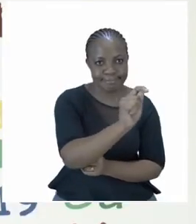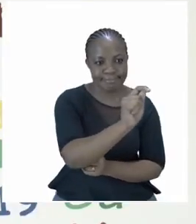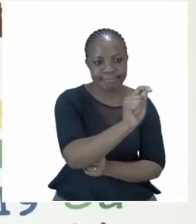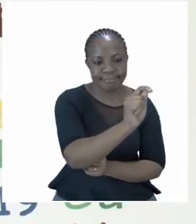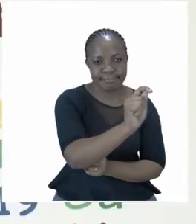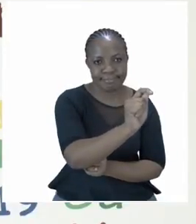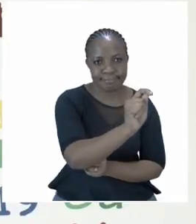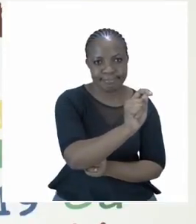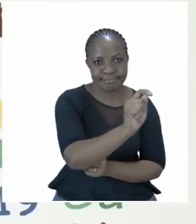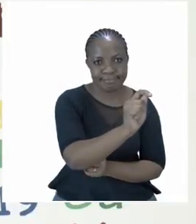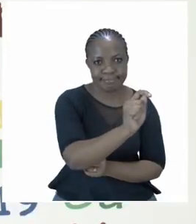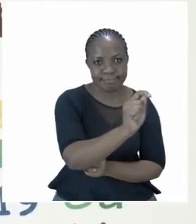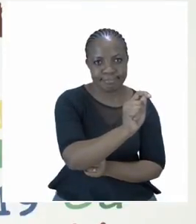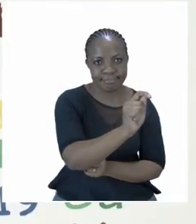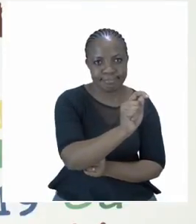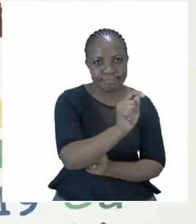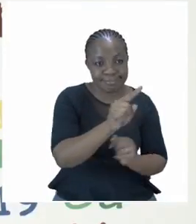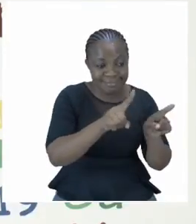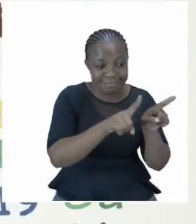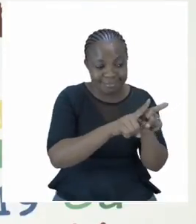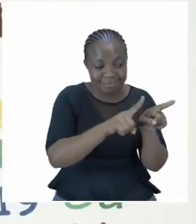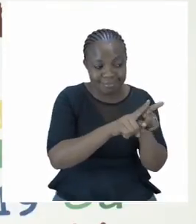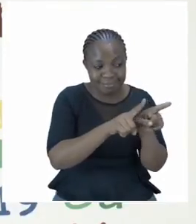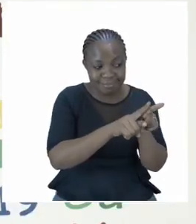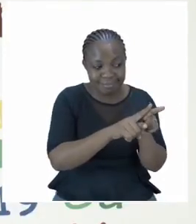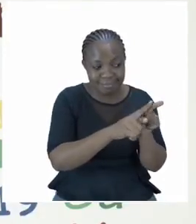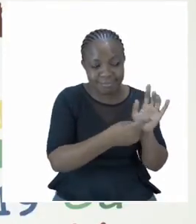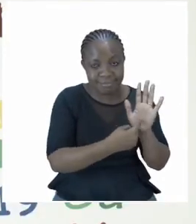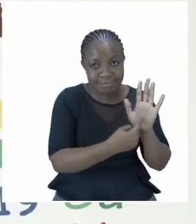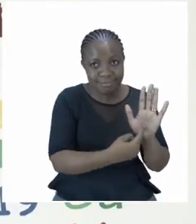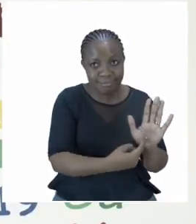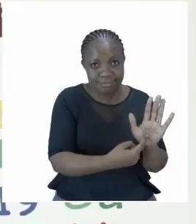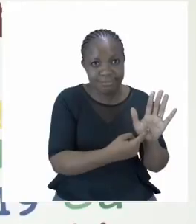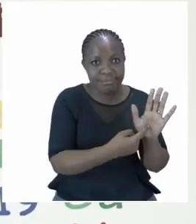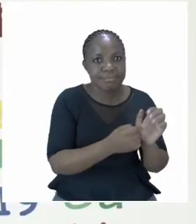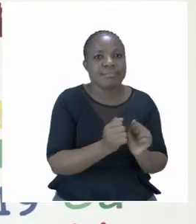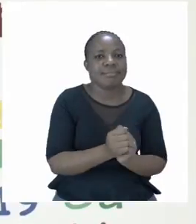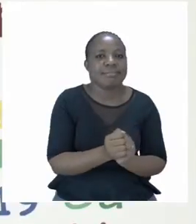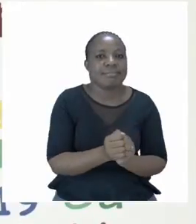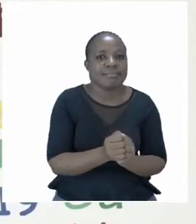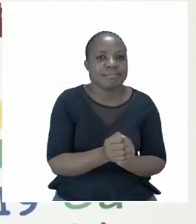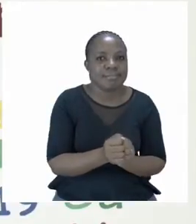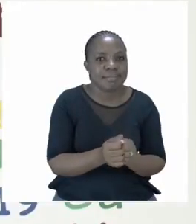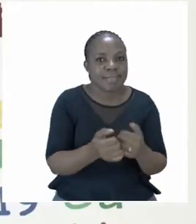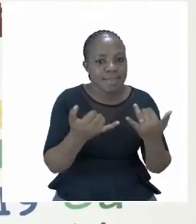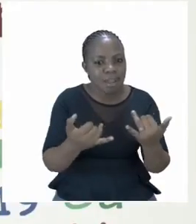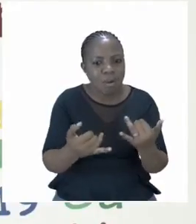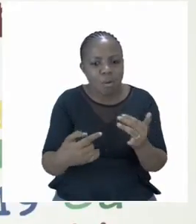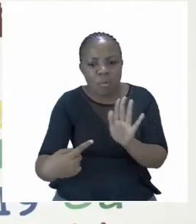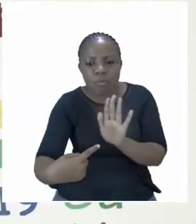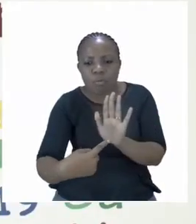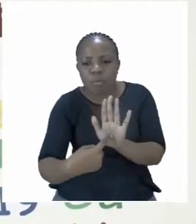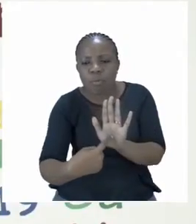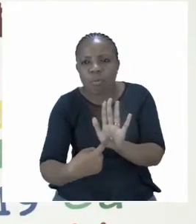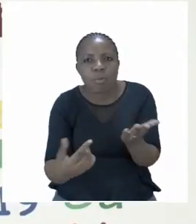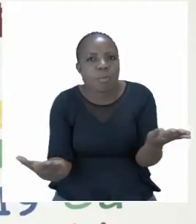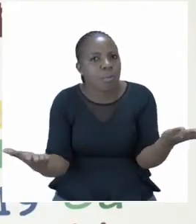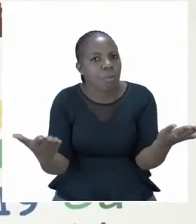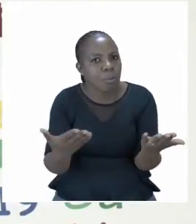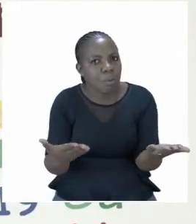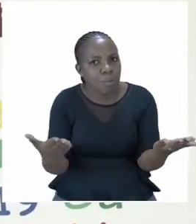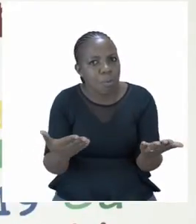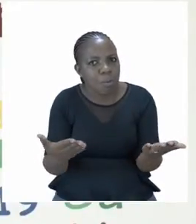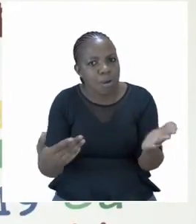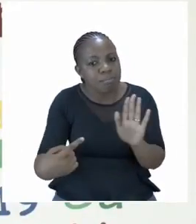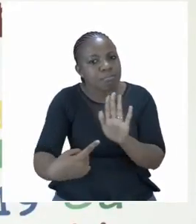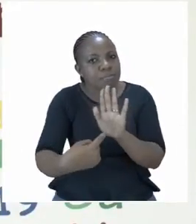Once we are done circling, we now need to look for where we can put our full stop. Remember, this